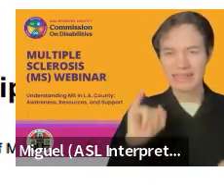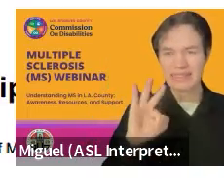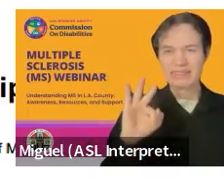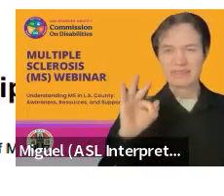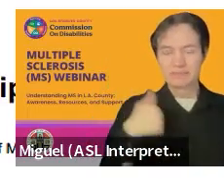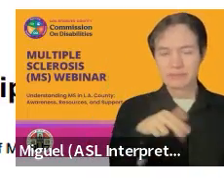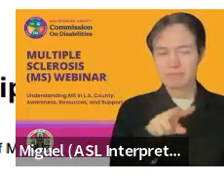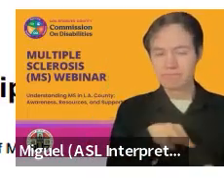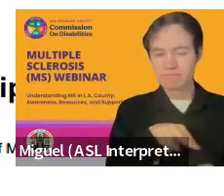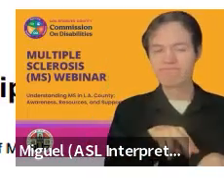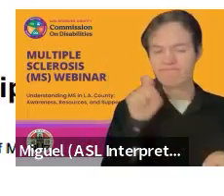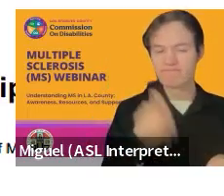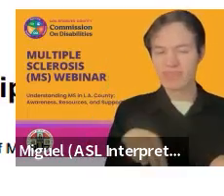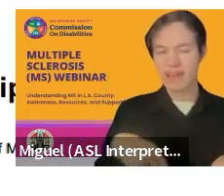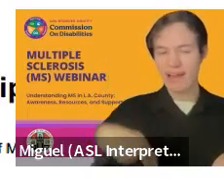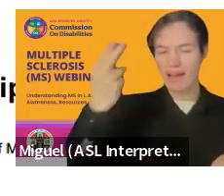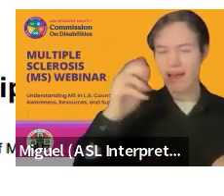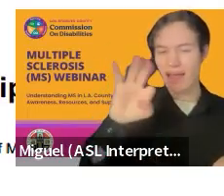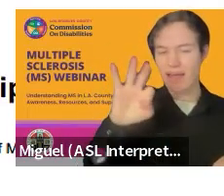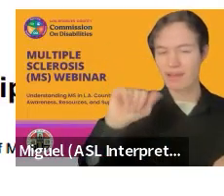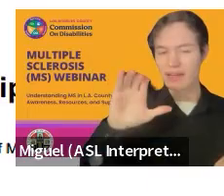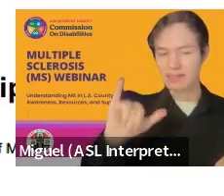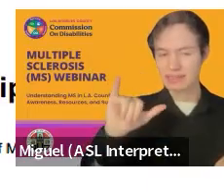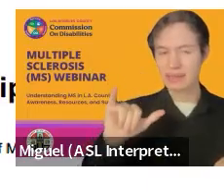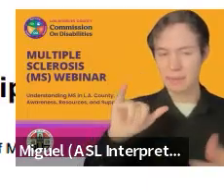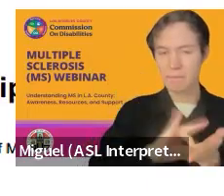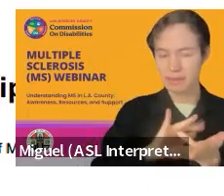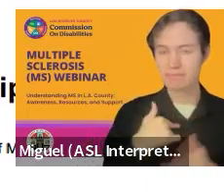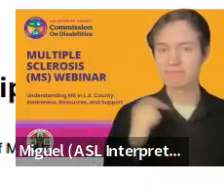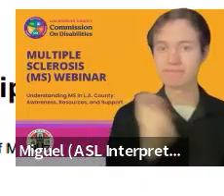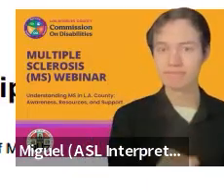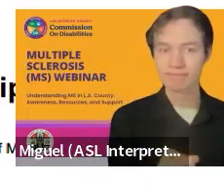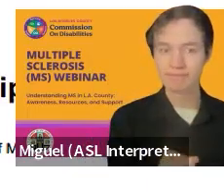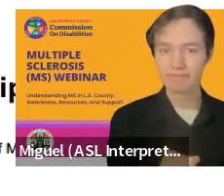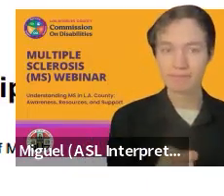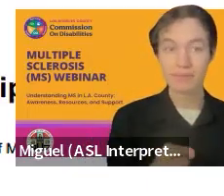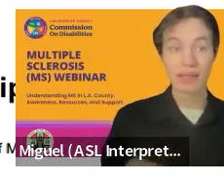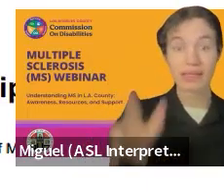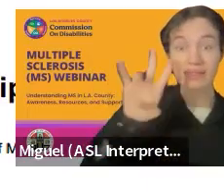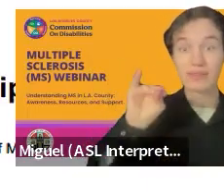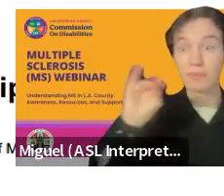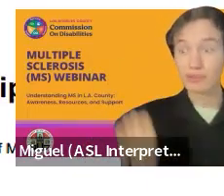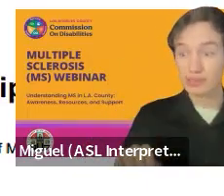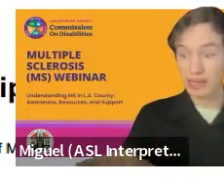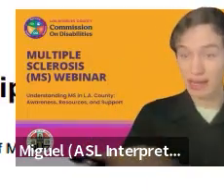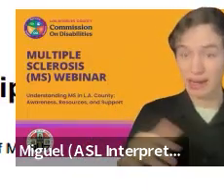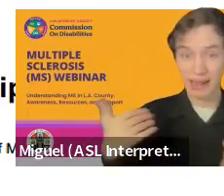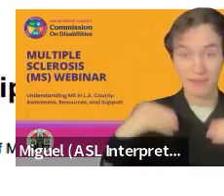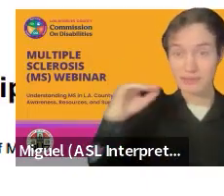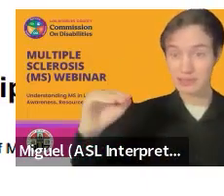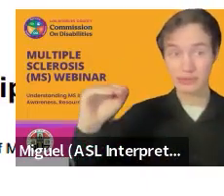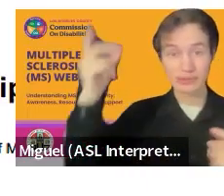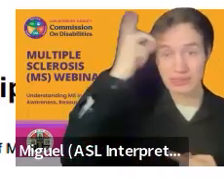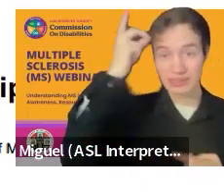able to receive it. And so 70% of my patients actually had no evidence of disease activity. But their average